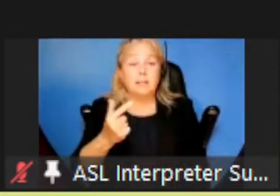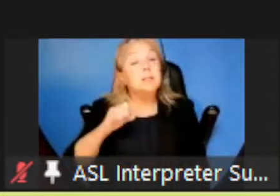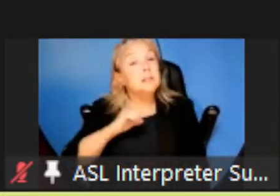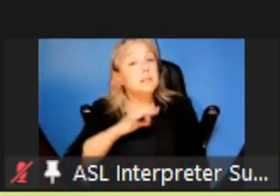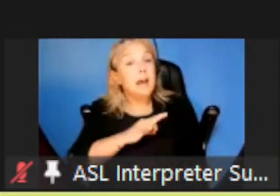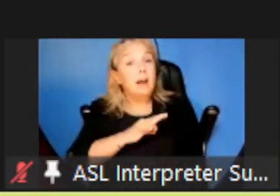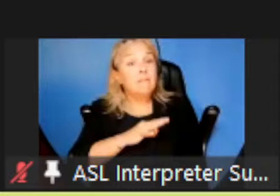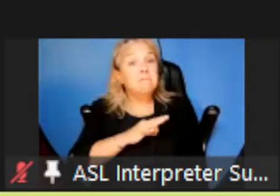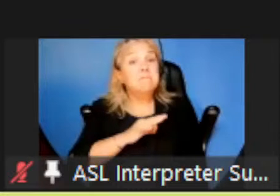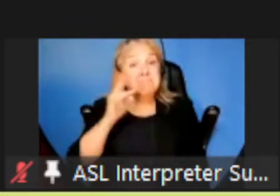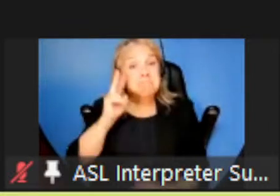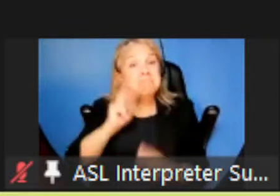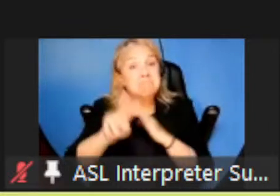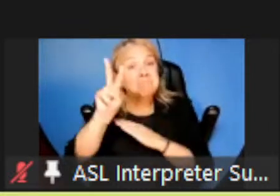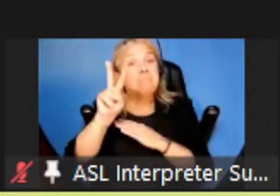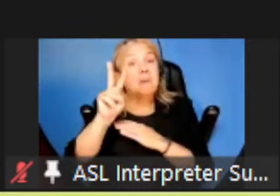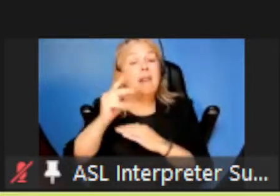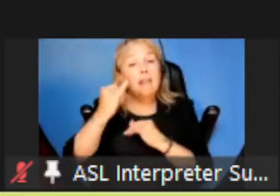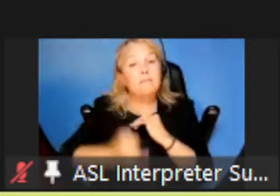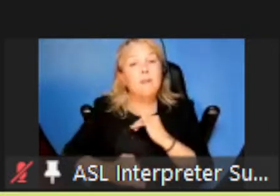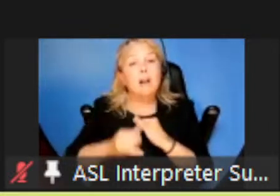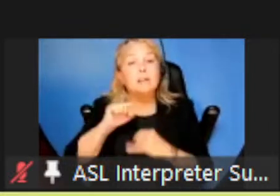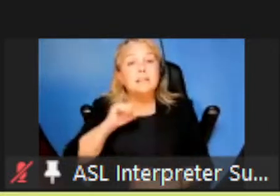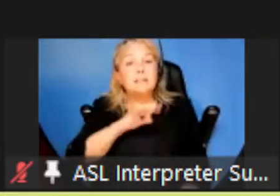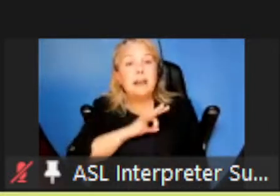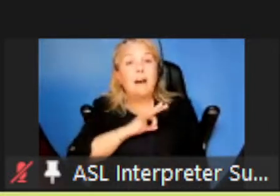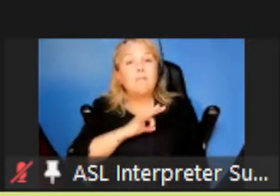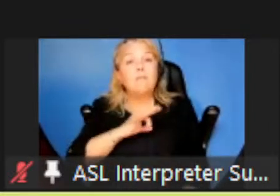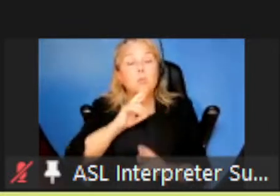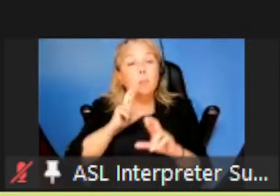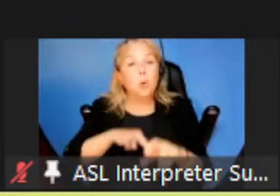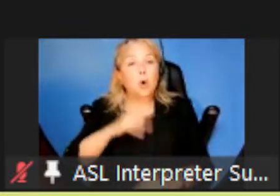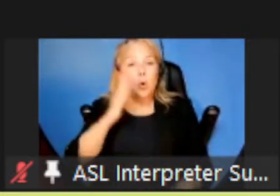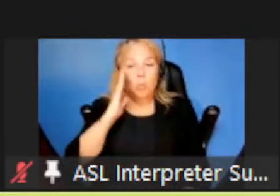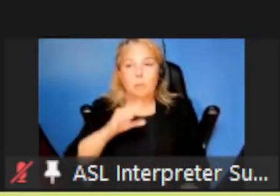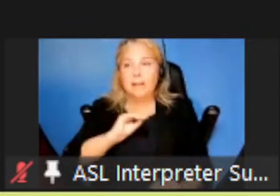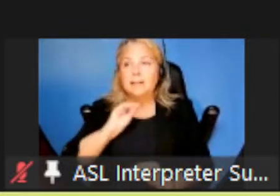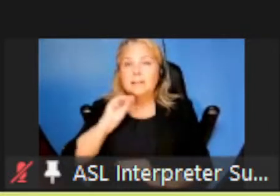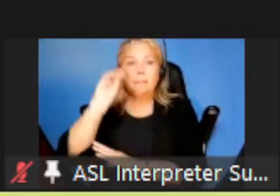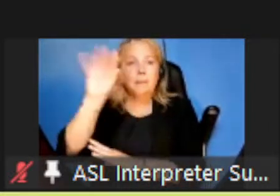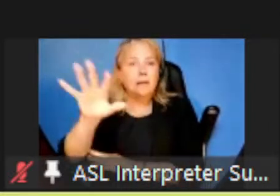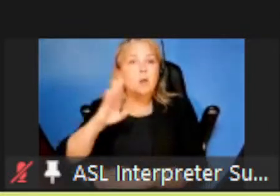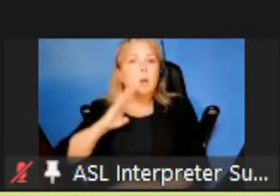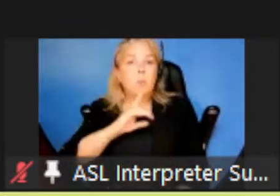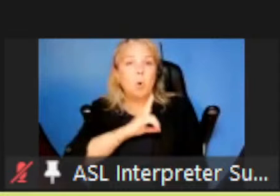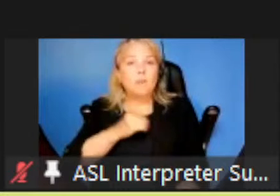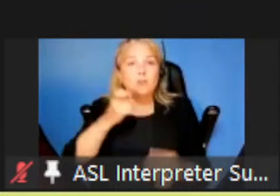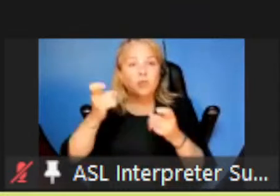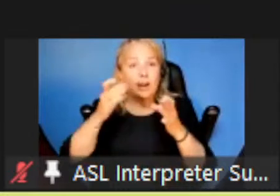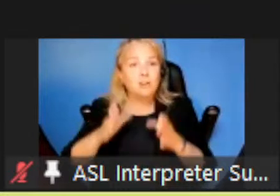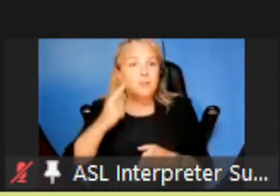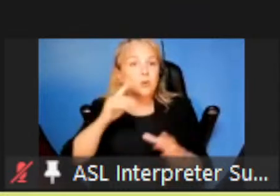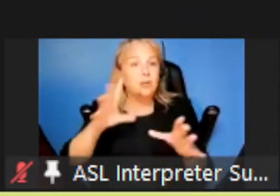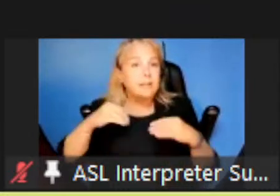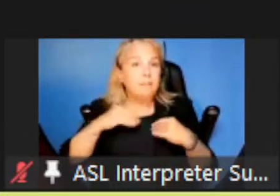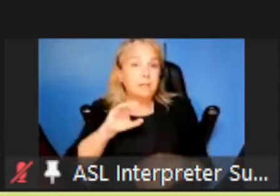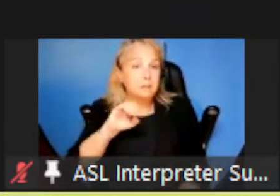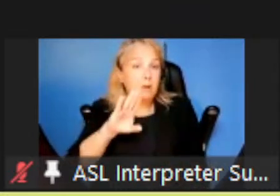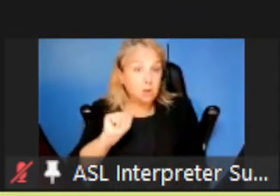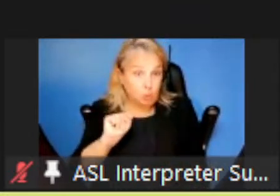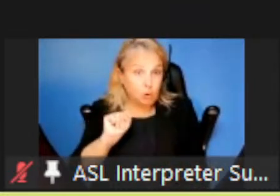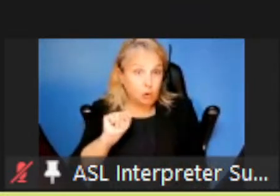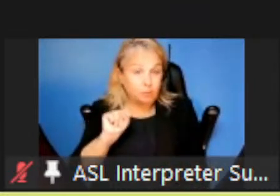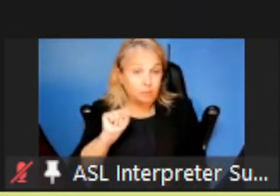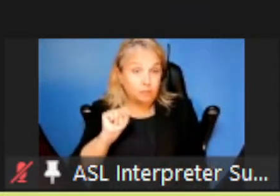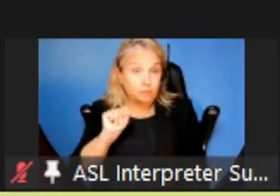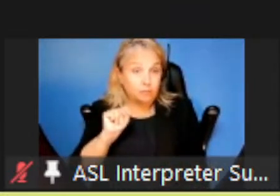the final staff report and supplement will be submitted to the Board of Directors for acceptance in October.